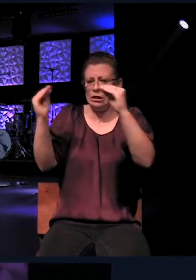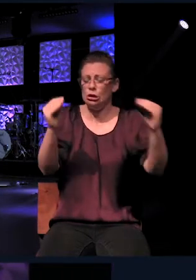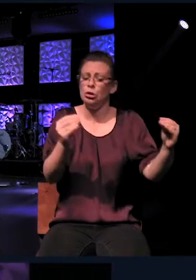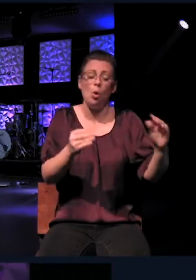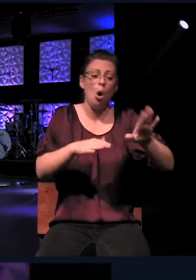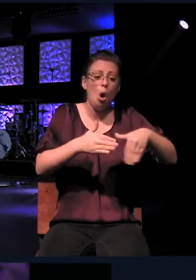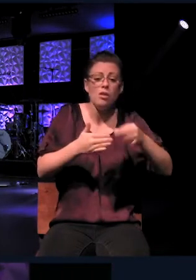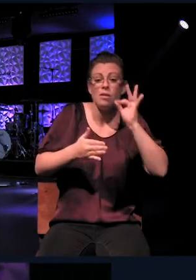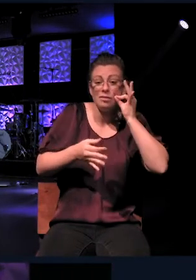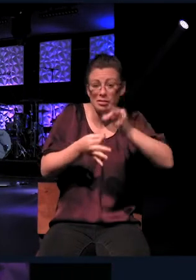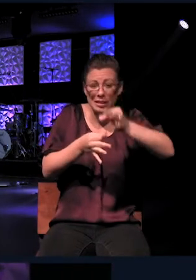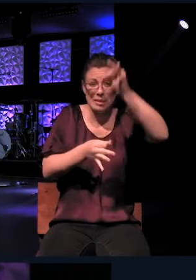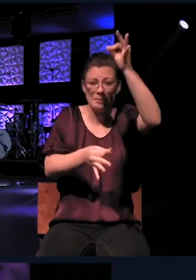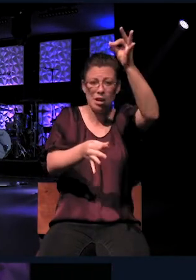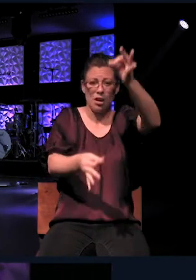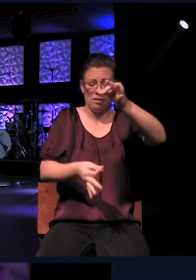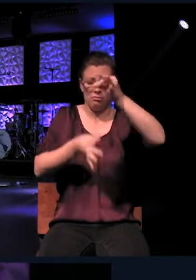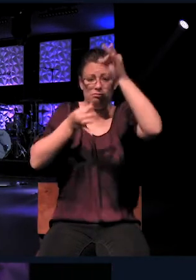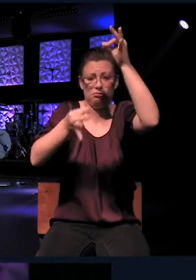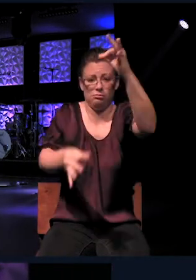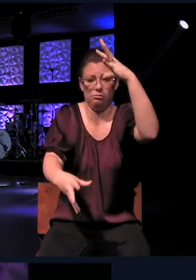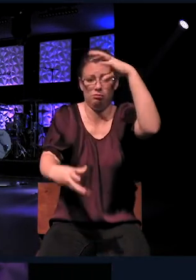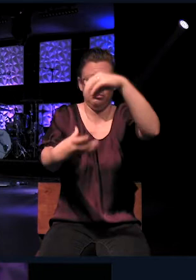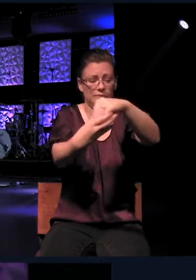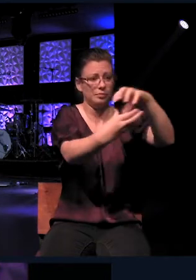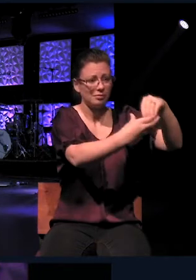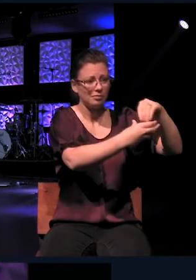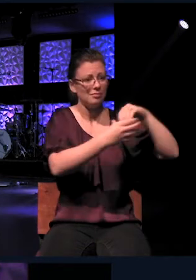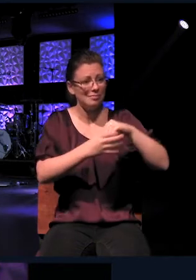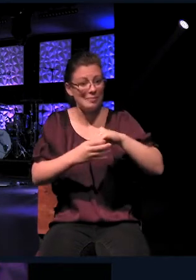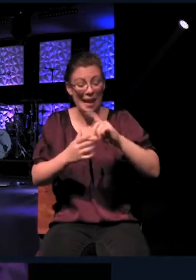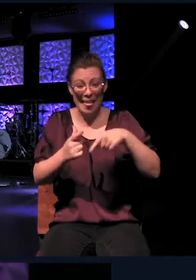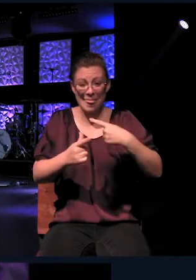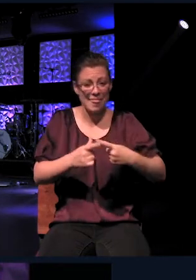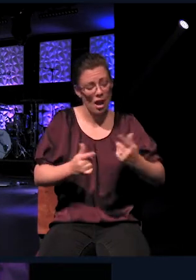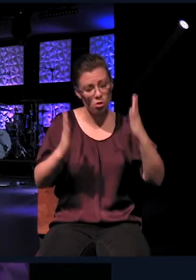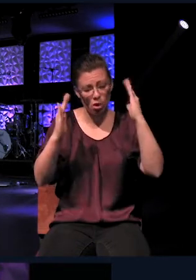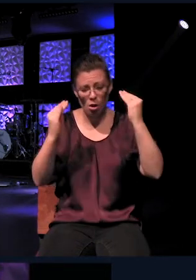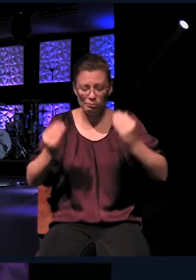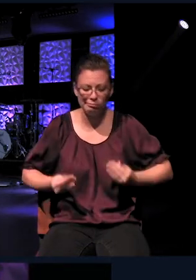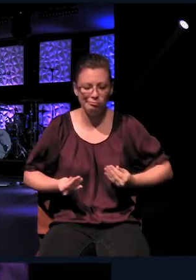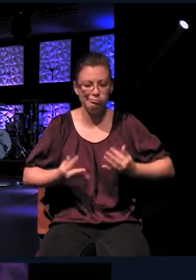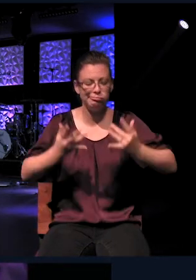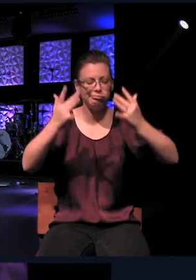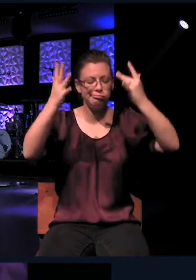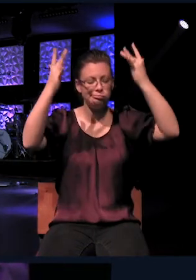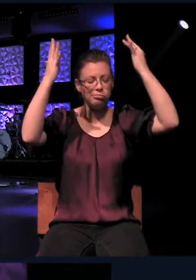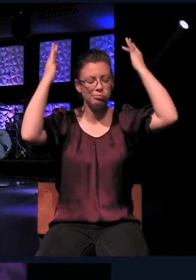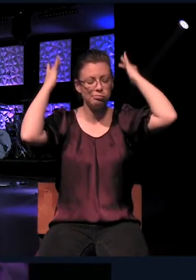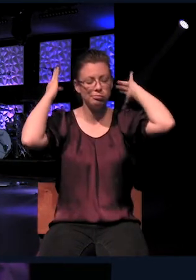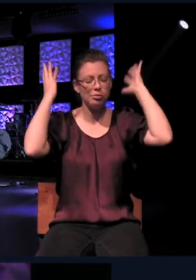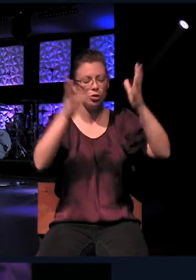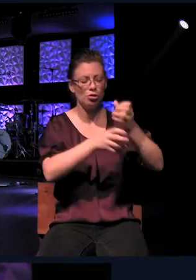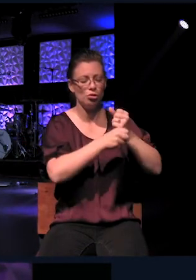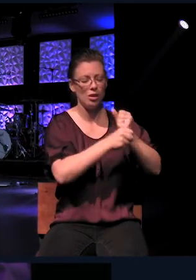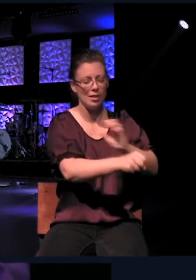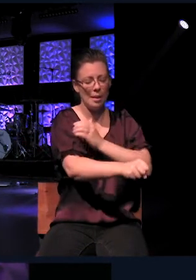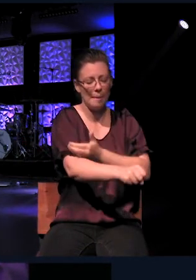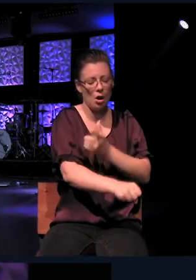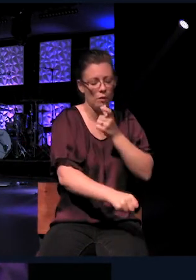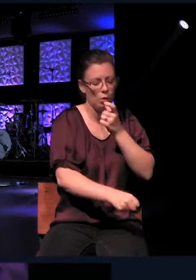peace because you trust in him. And then you will overflow with confident hope through the power of the Holy Spirit. That's Romans 15,